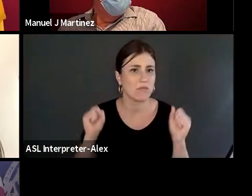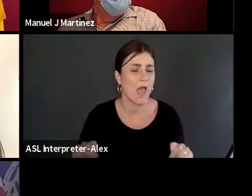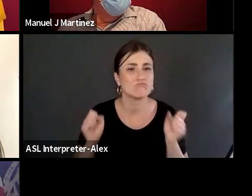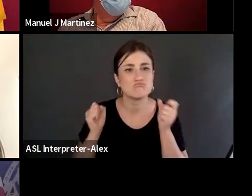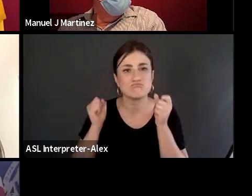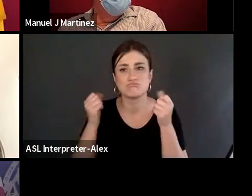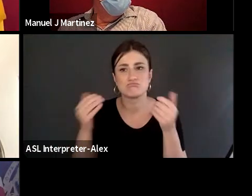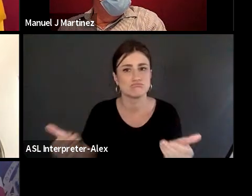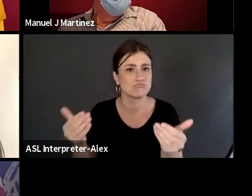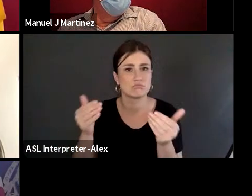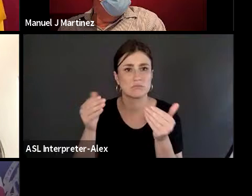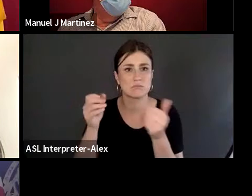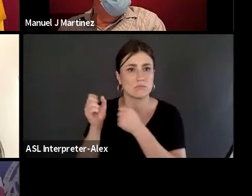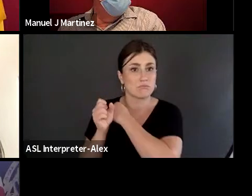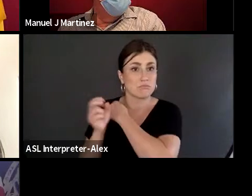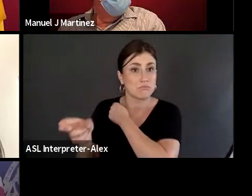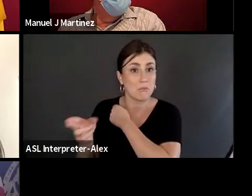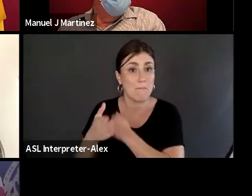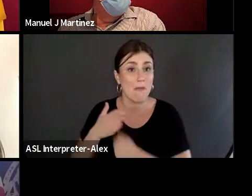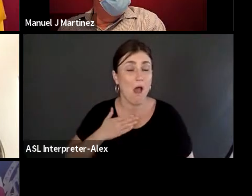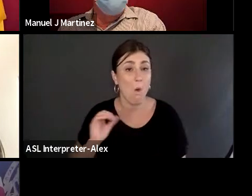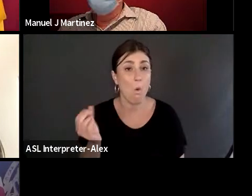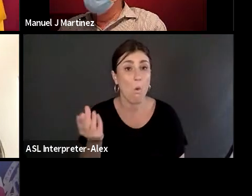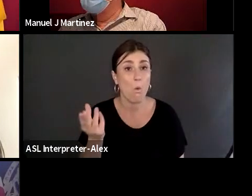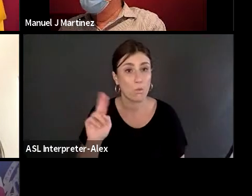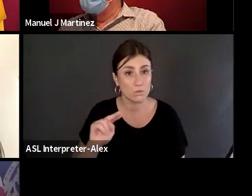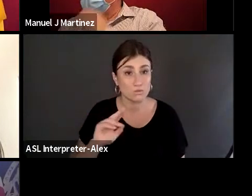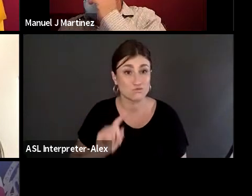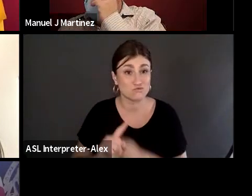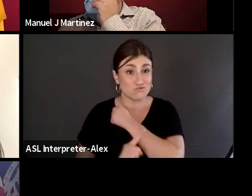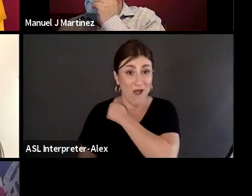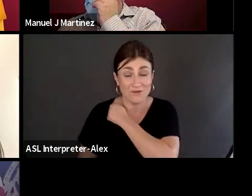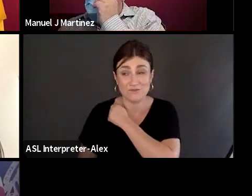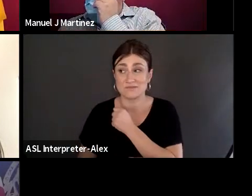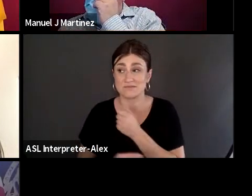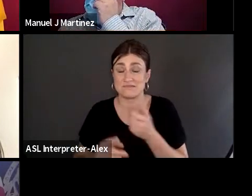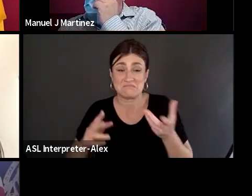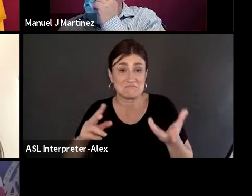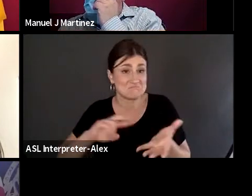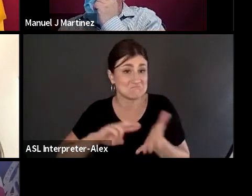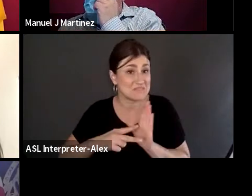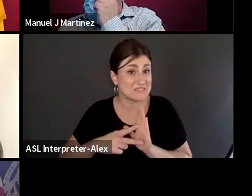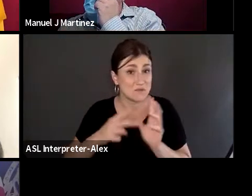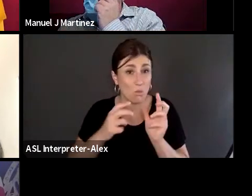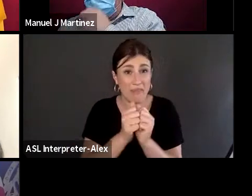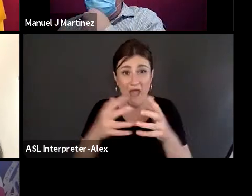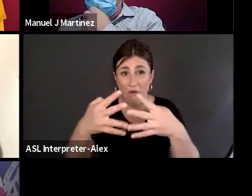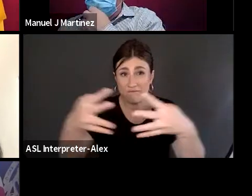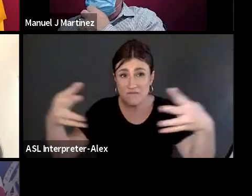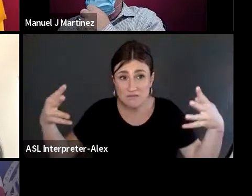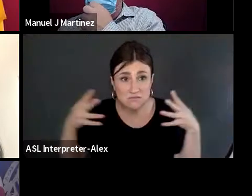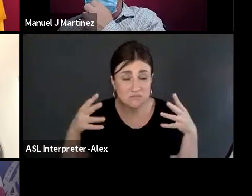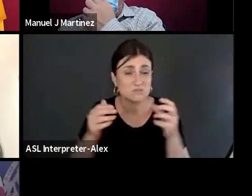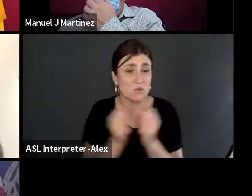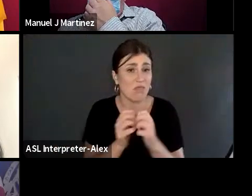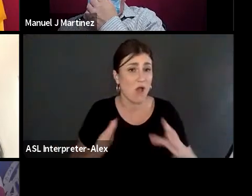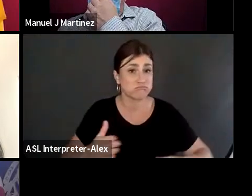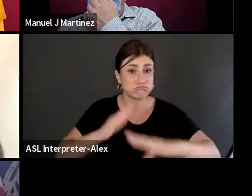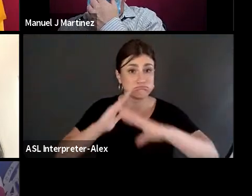or closing off the property, this can happen again. So I don't know what our action is,